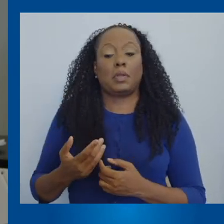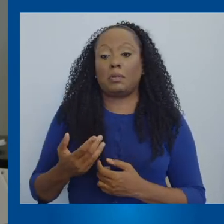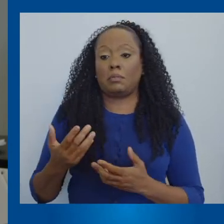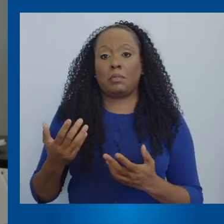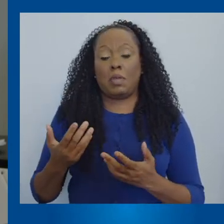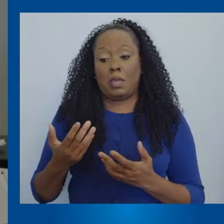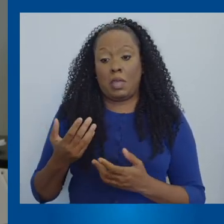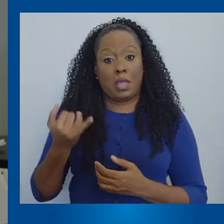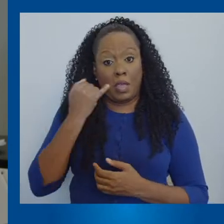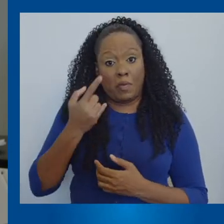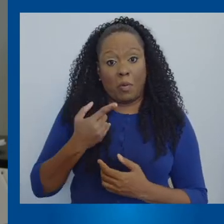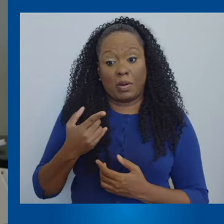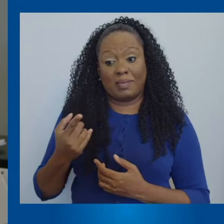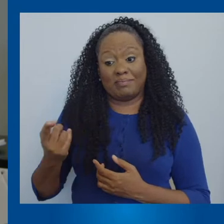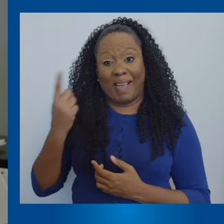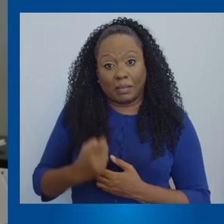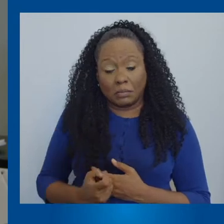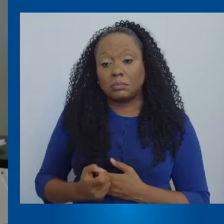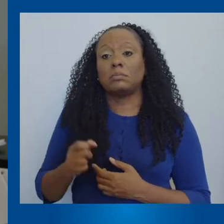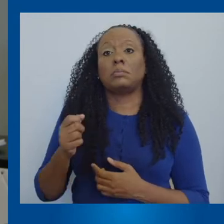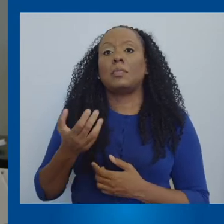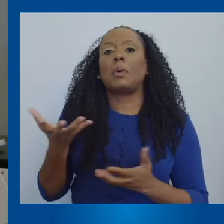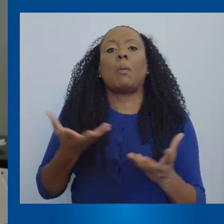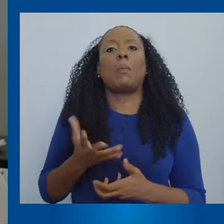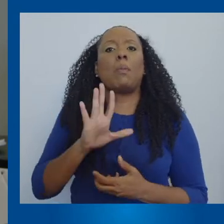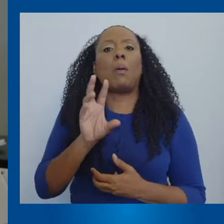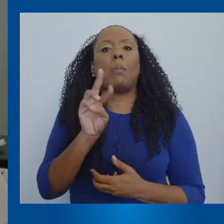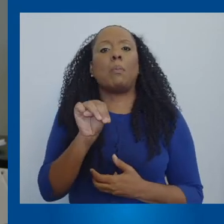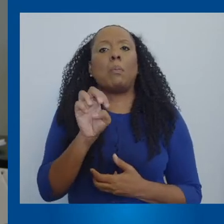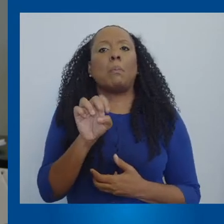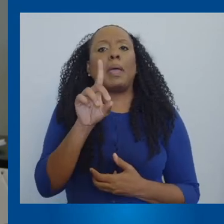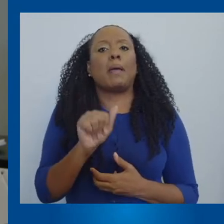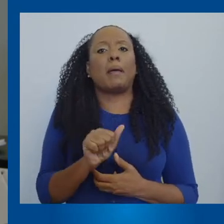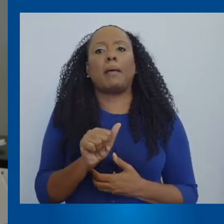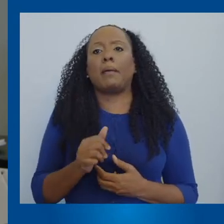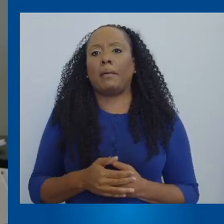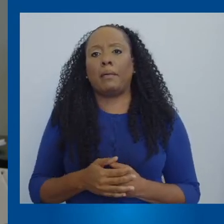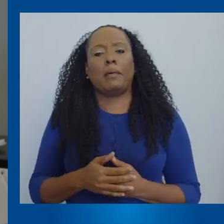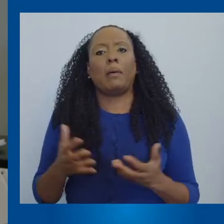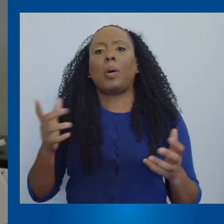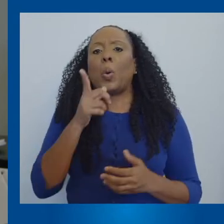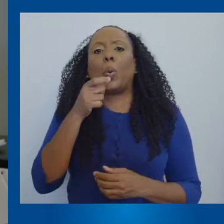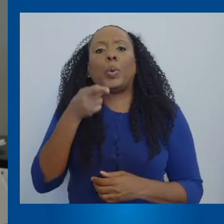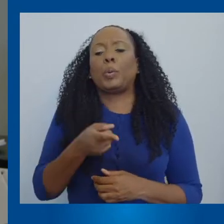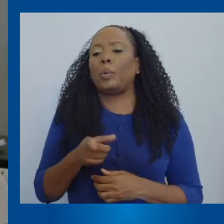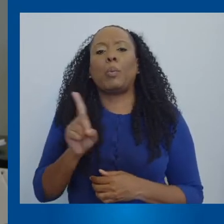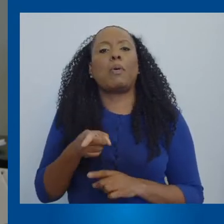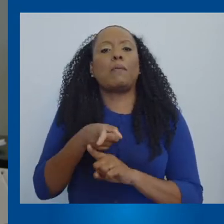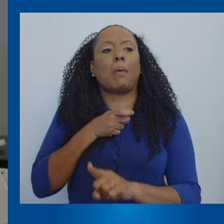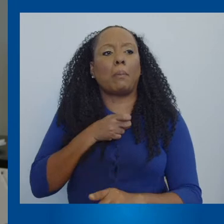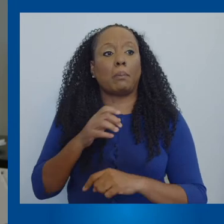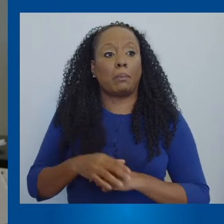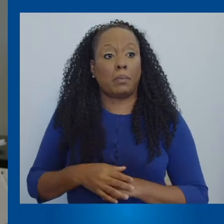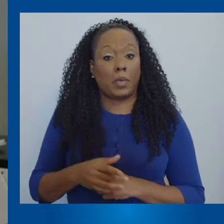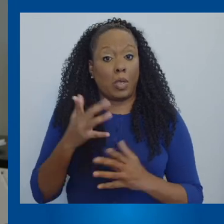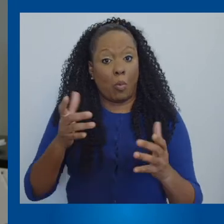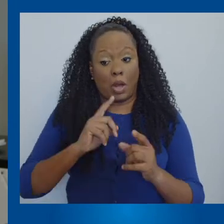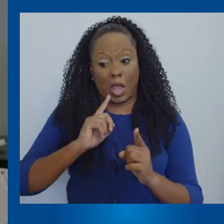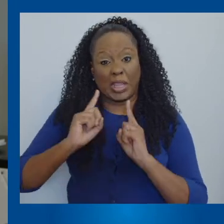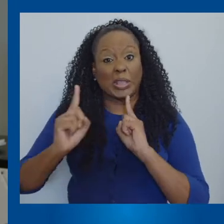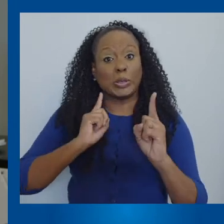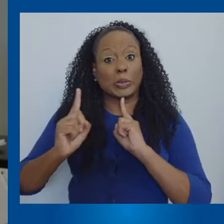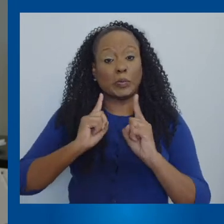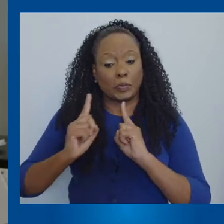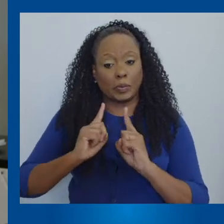and the media outlet you represent. Our contact information is available in the press release and on our website. Should you wish to interview the authors